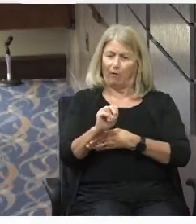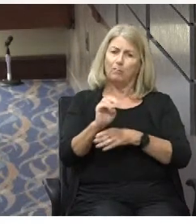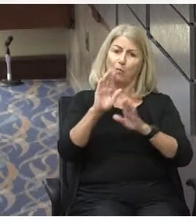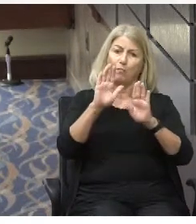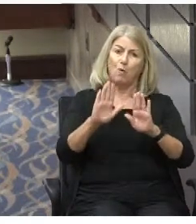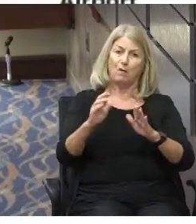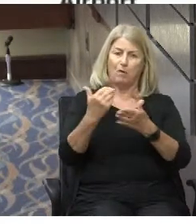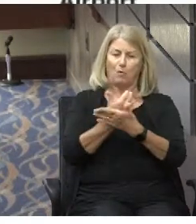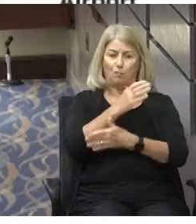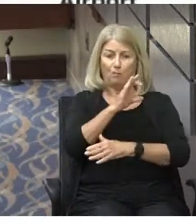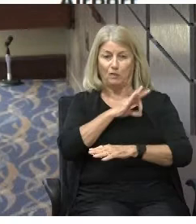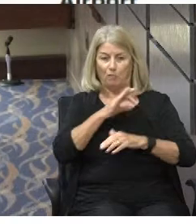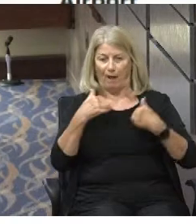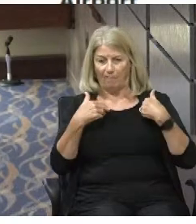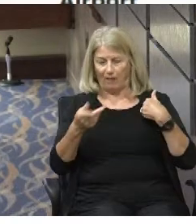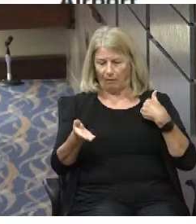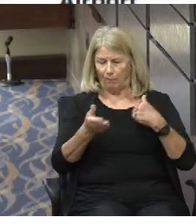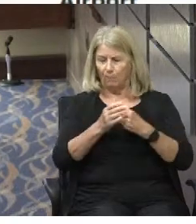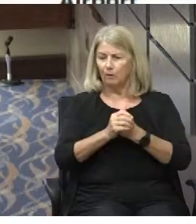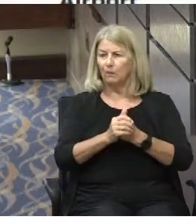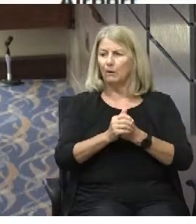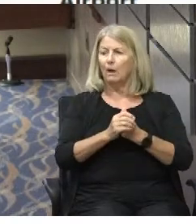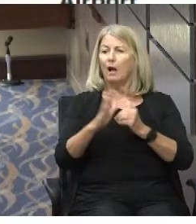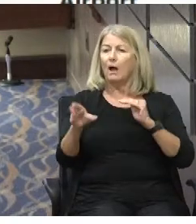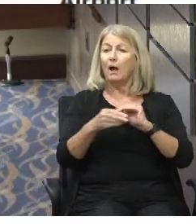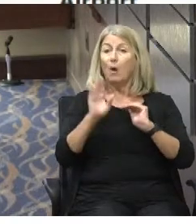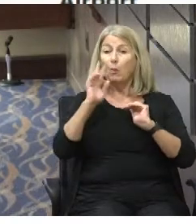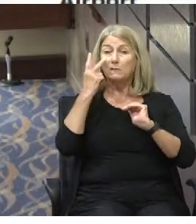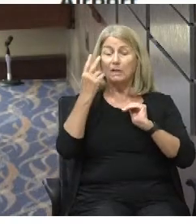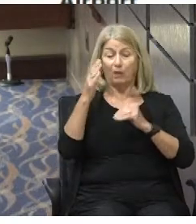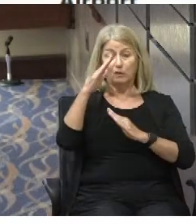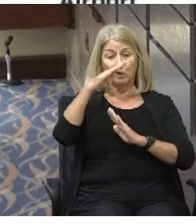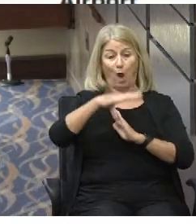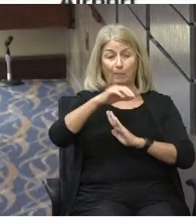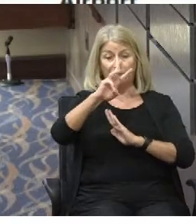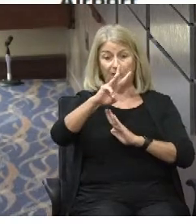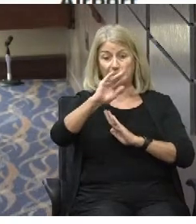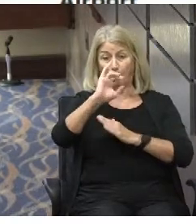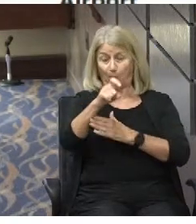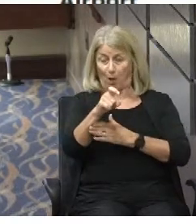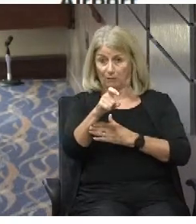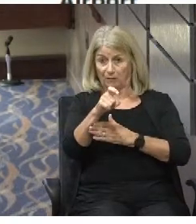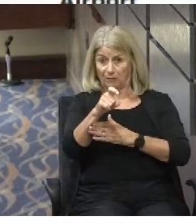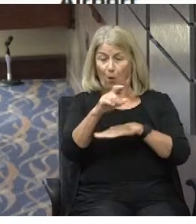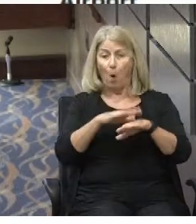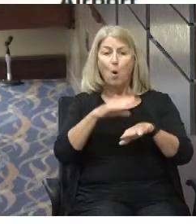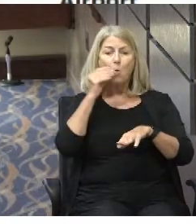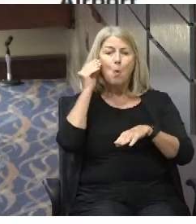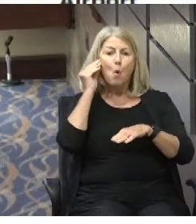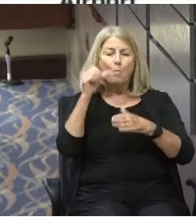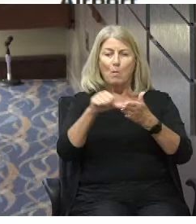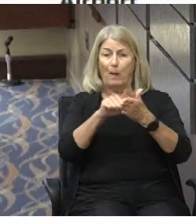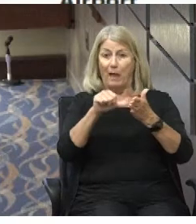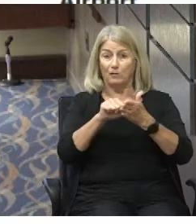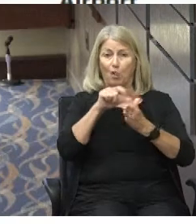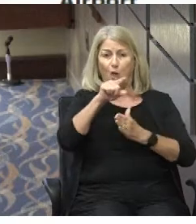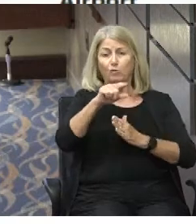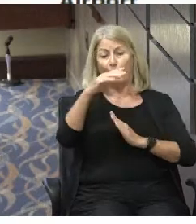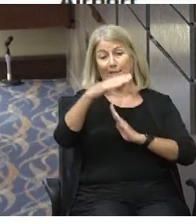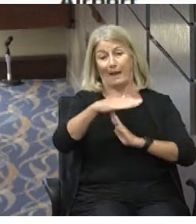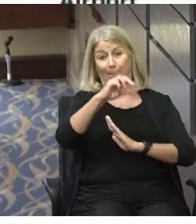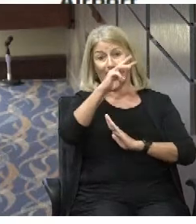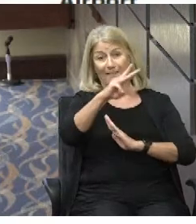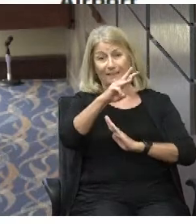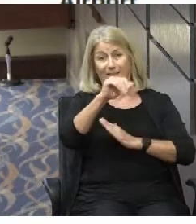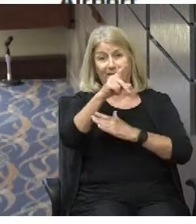have. Additionally, you'll see these top 6 boxes that are here that are right on the home page. These are our top 6 sites